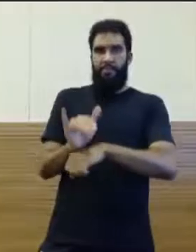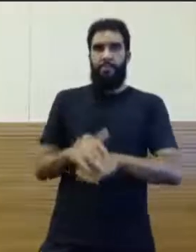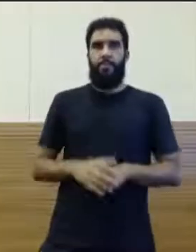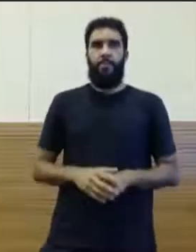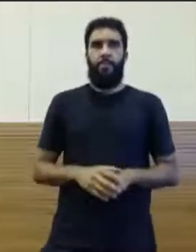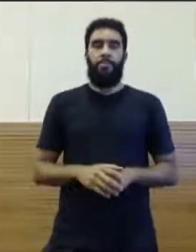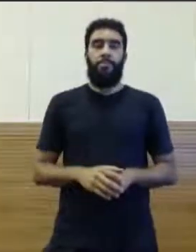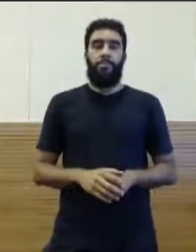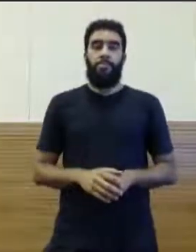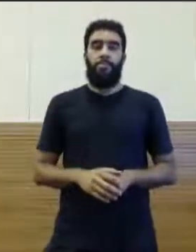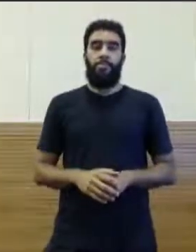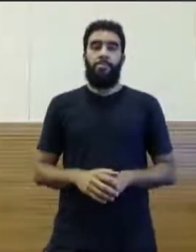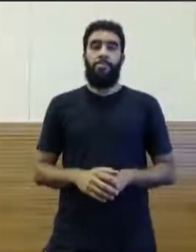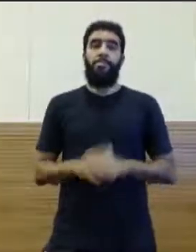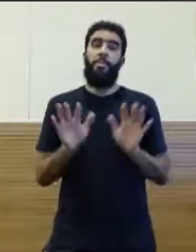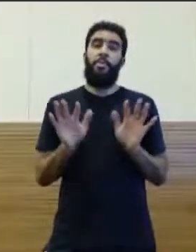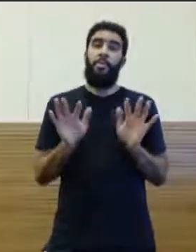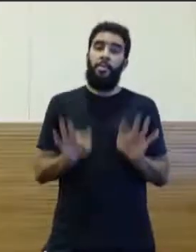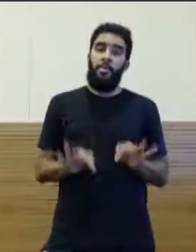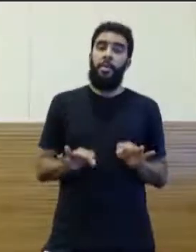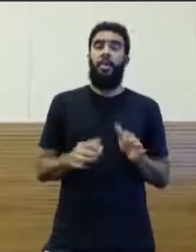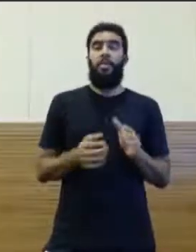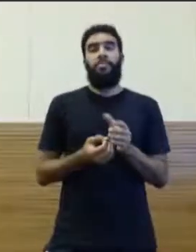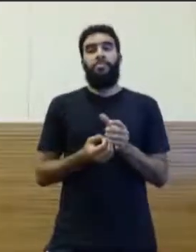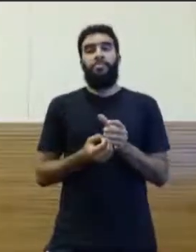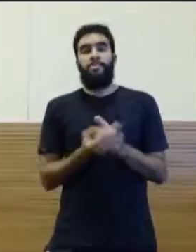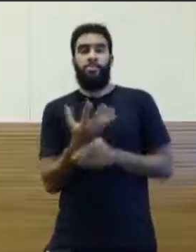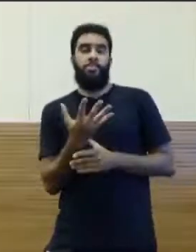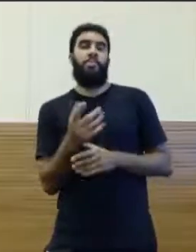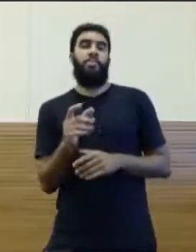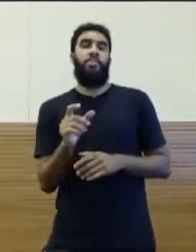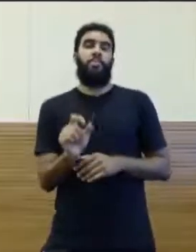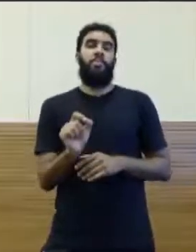can find these on YouTube. And finally,